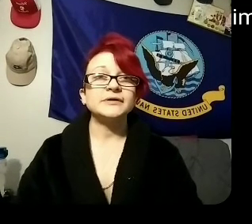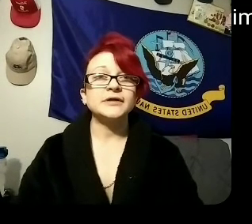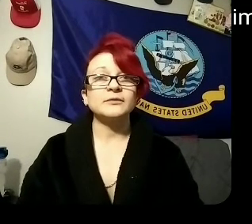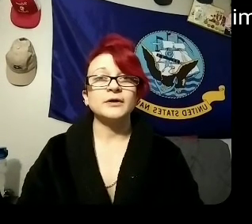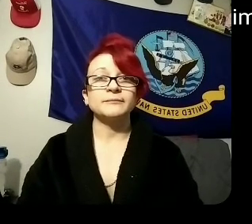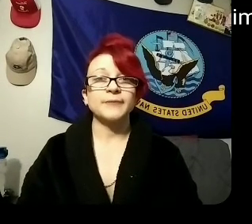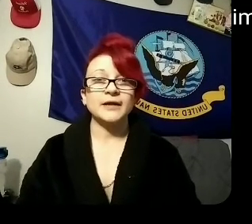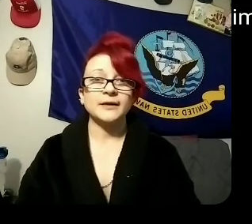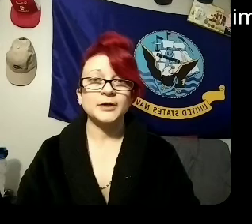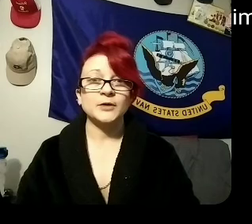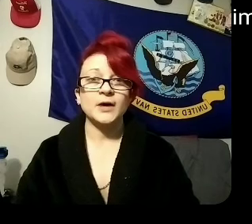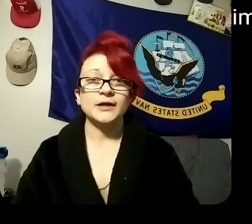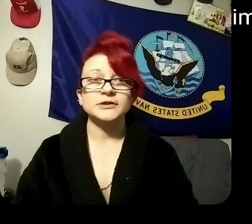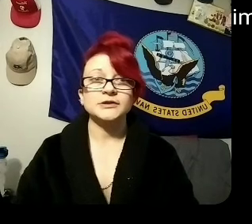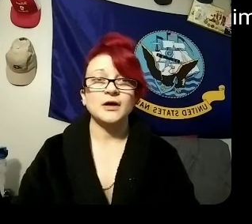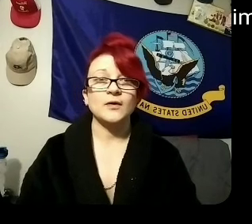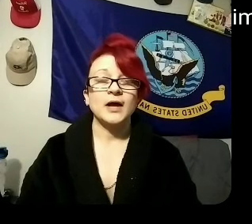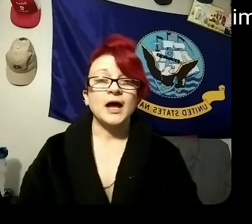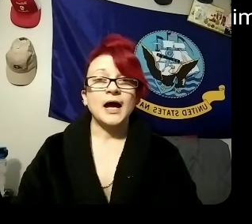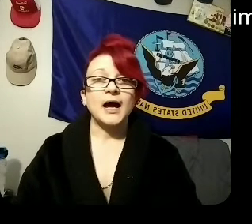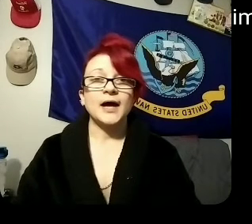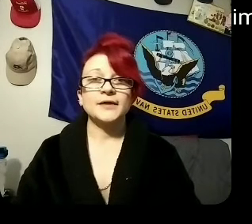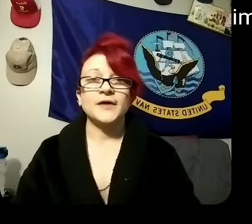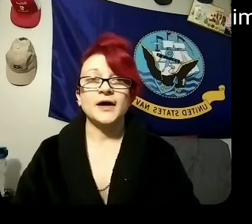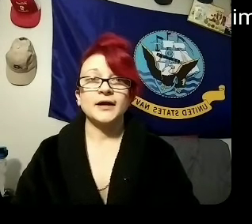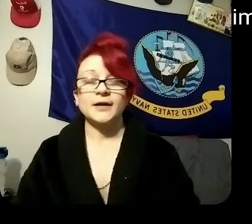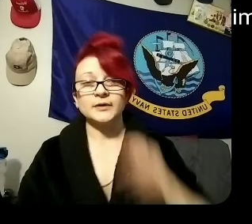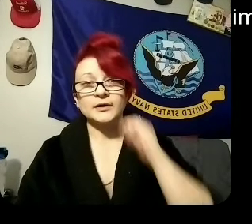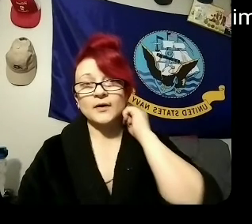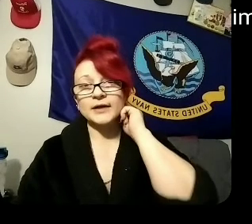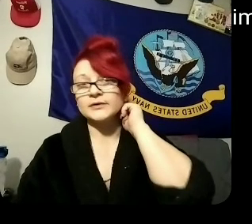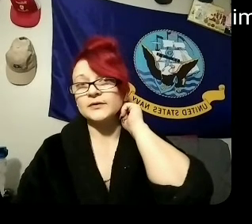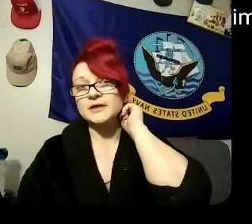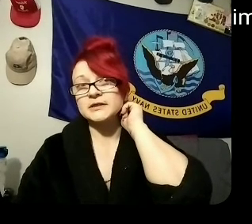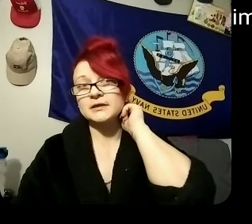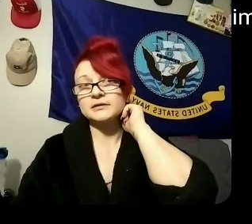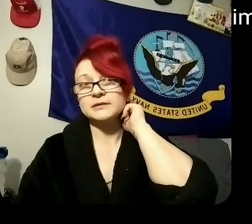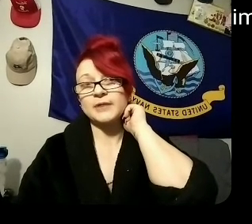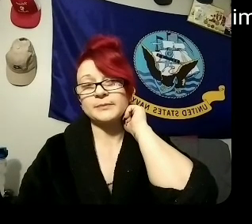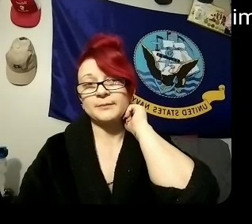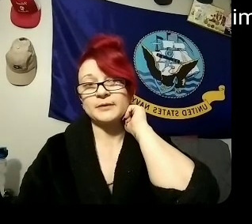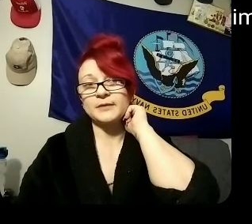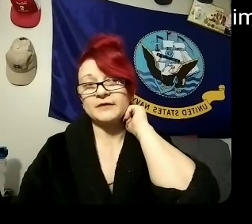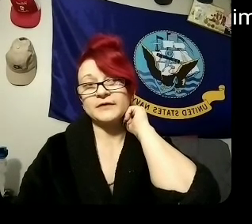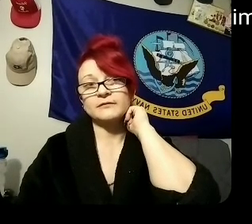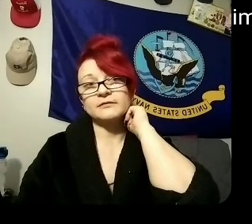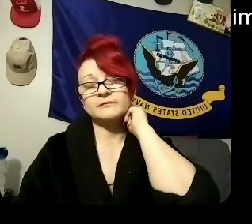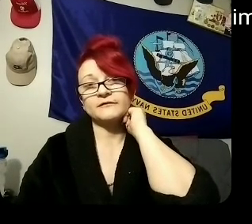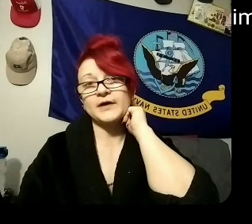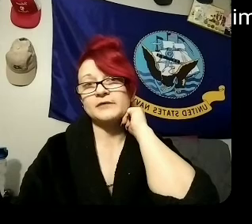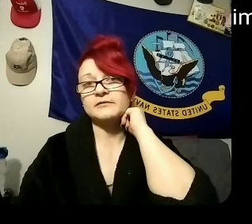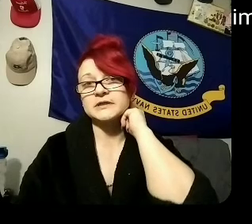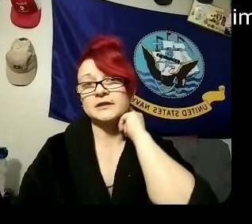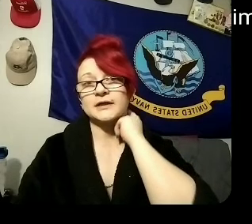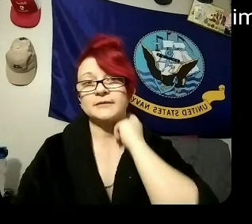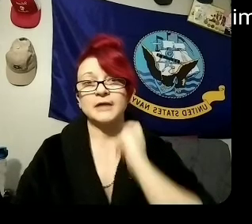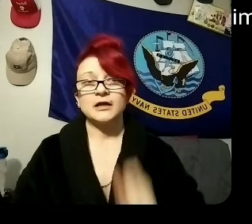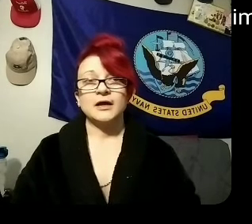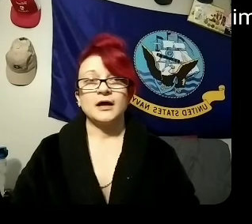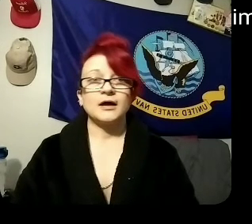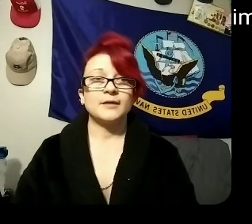I haven't done one by them in a while, so I thought I would go ahead and do this. It popped up in my feed fairly